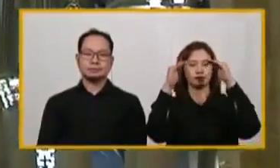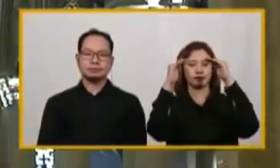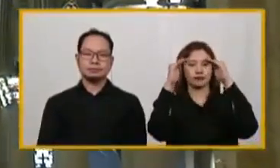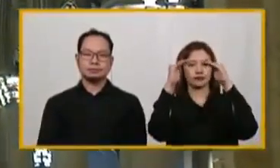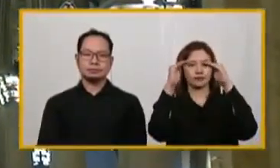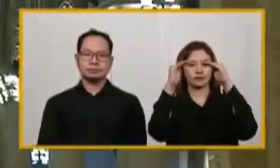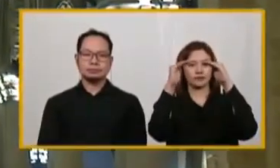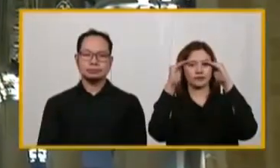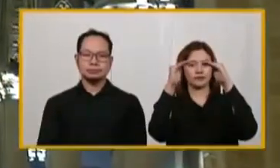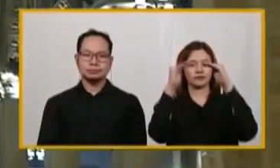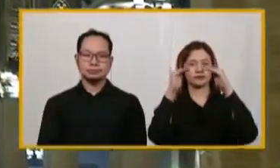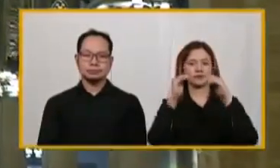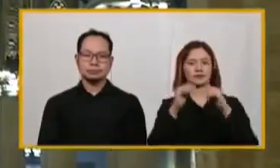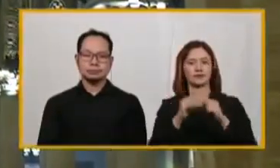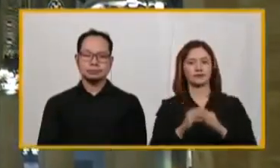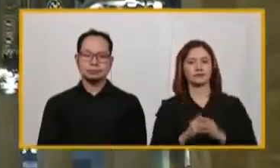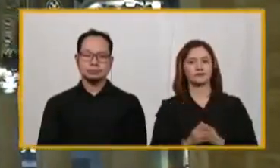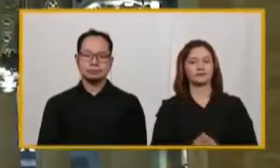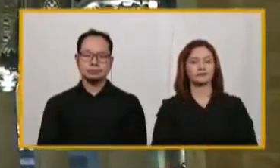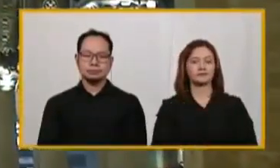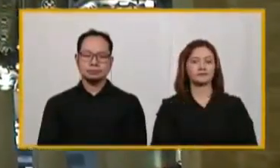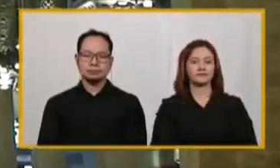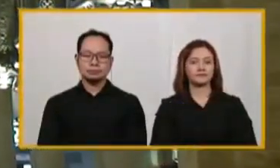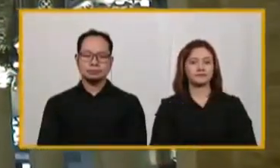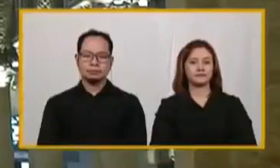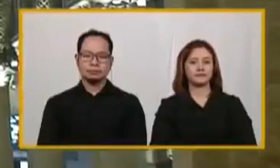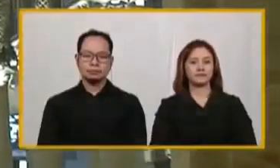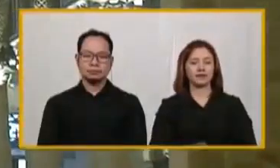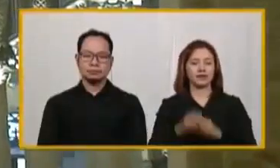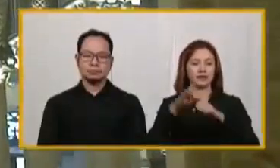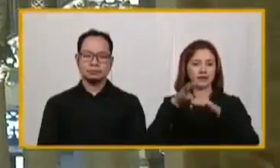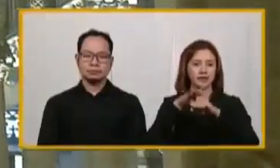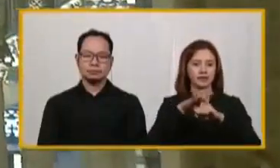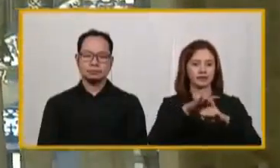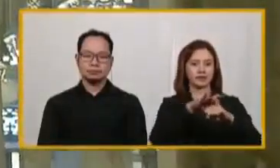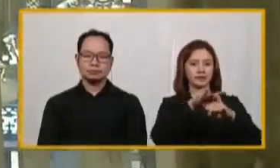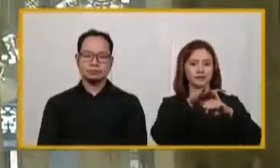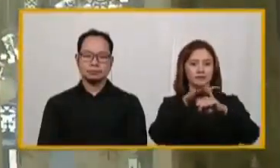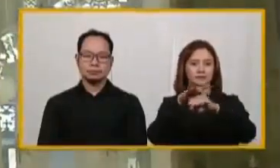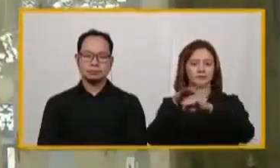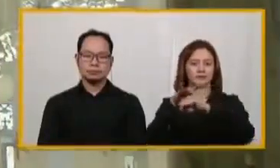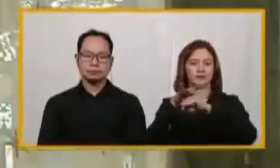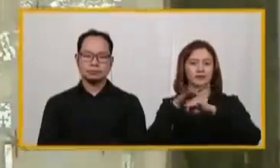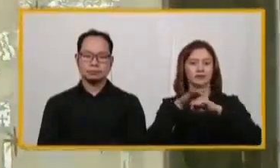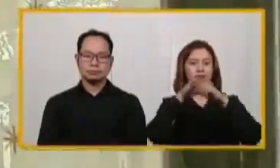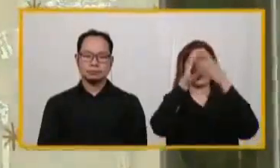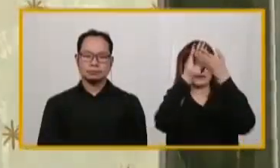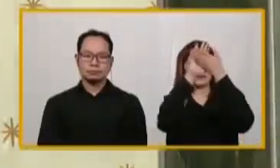Thank you.